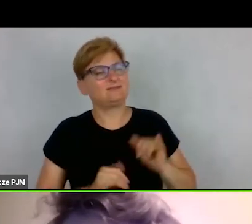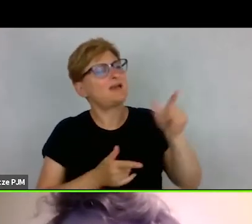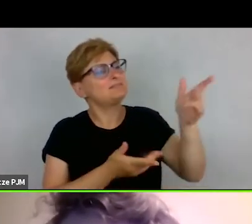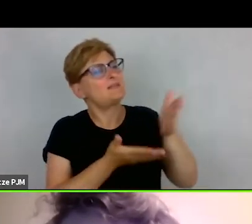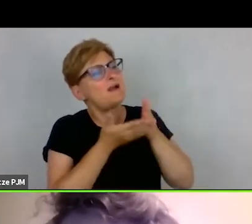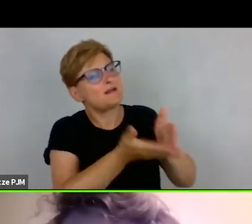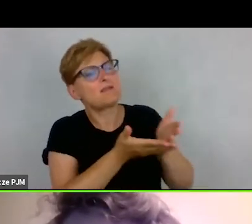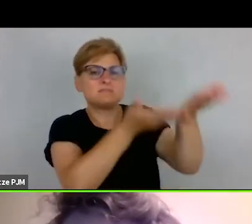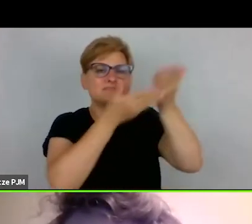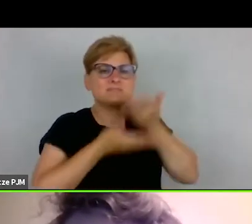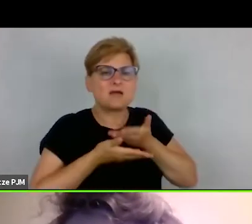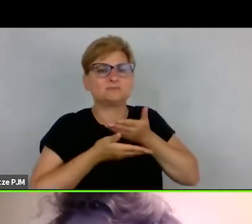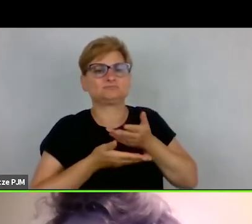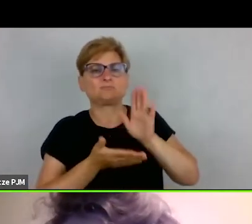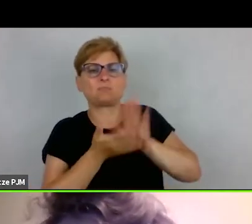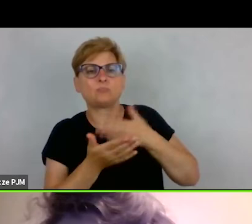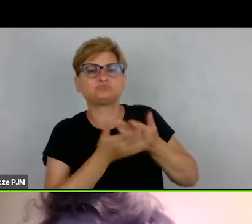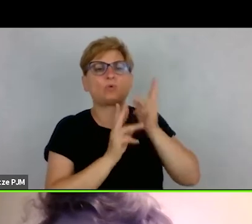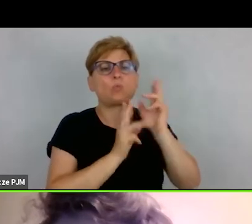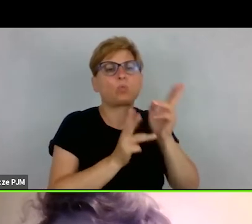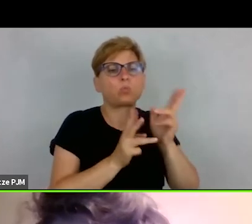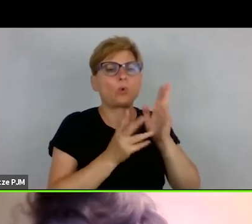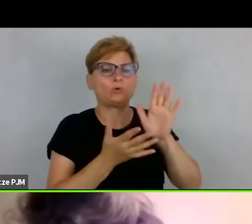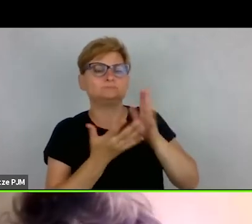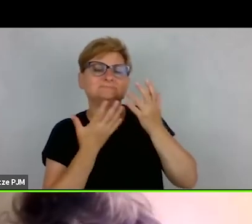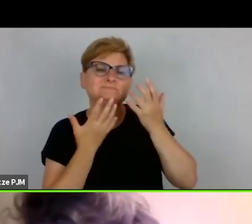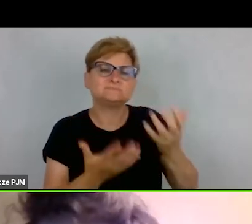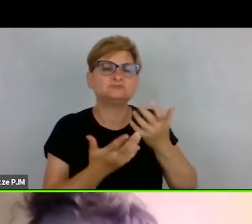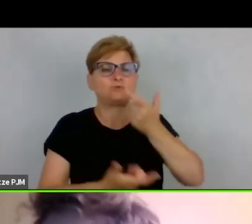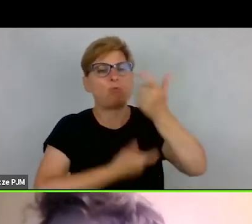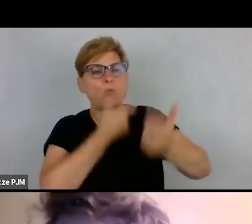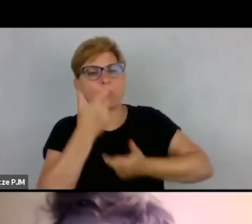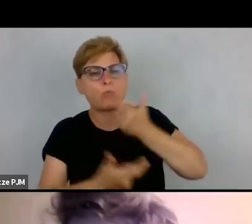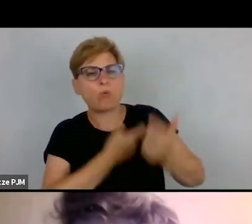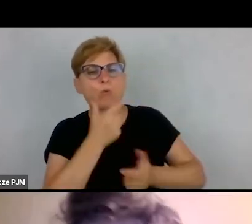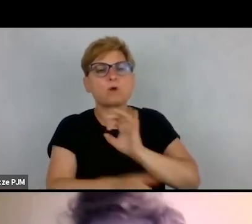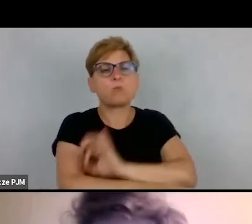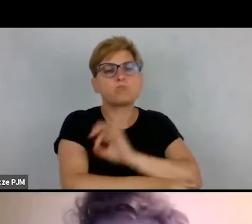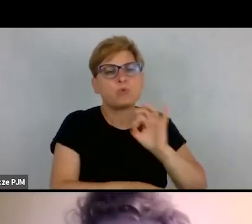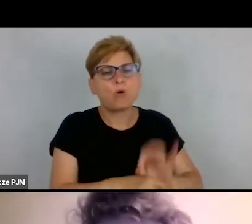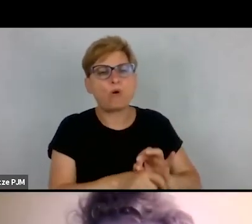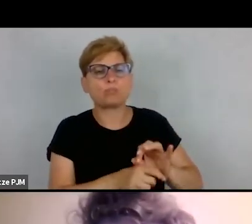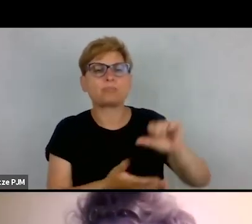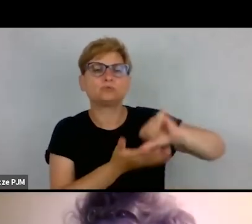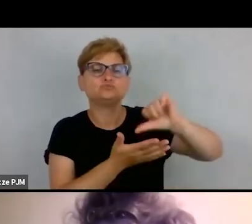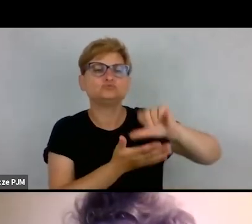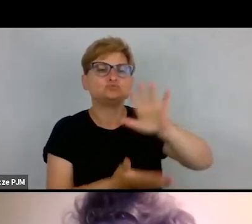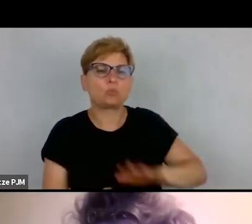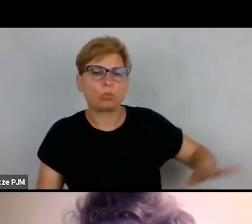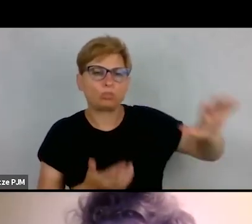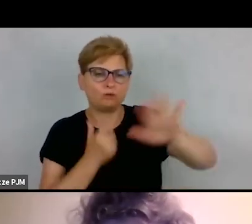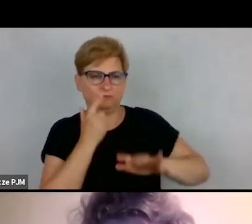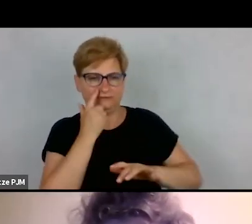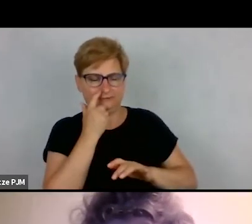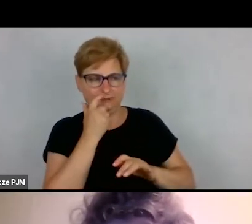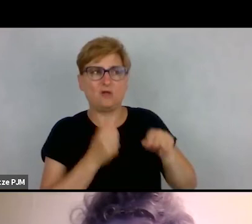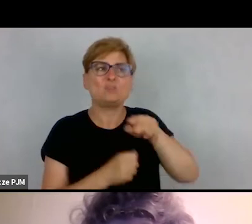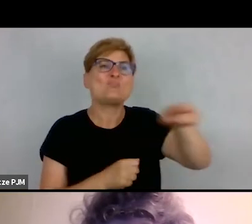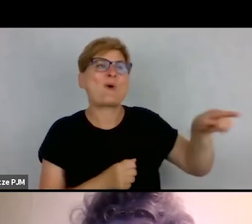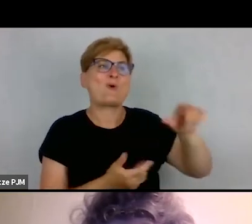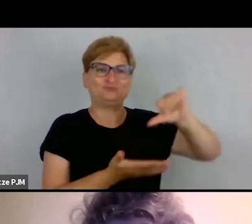how men see violence and the constitution as that of South Africa? Yeah,